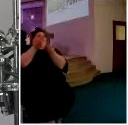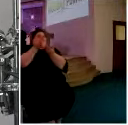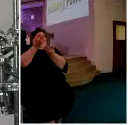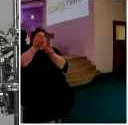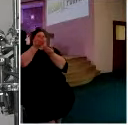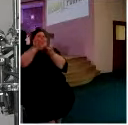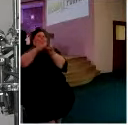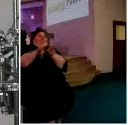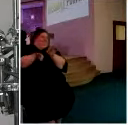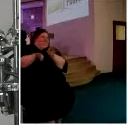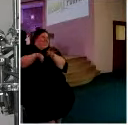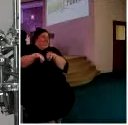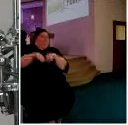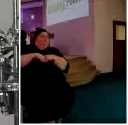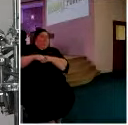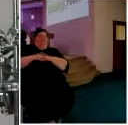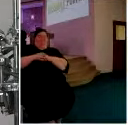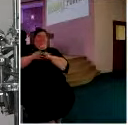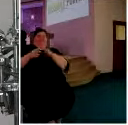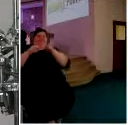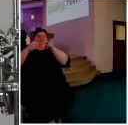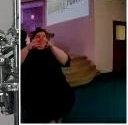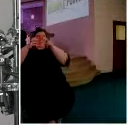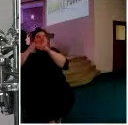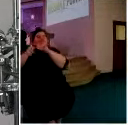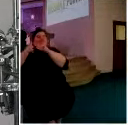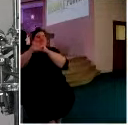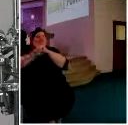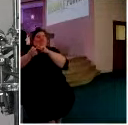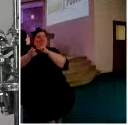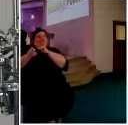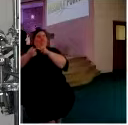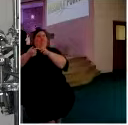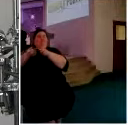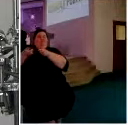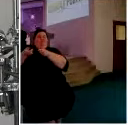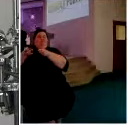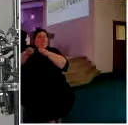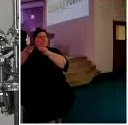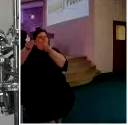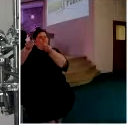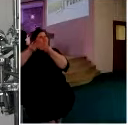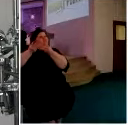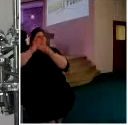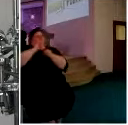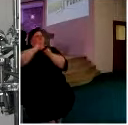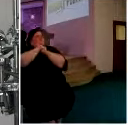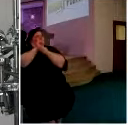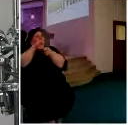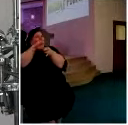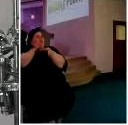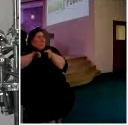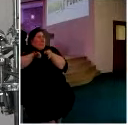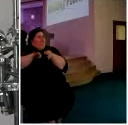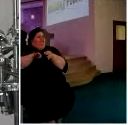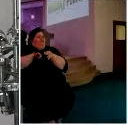in front of this wonderful couple, and they were sharing with me that it's actually very simple. The